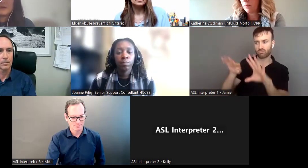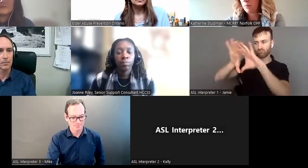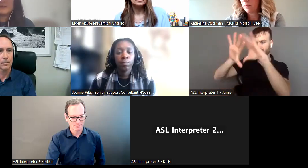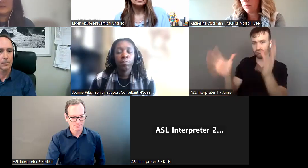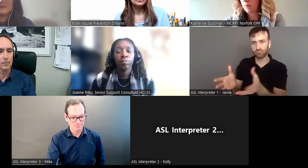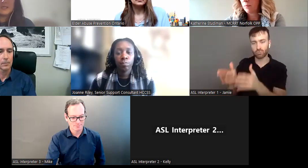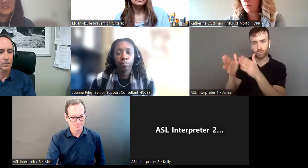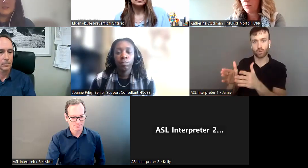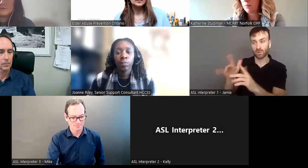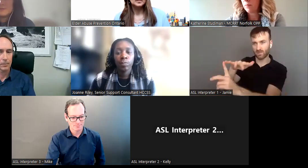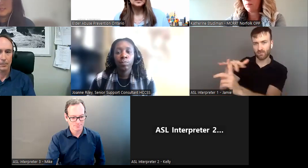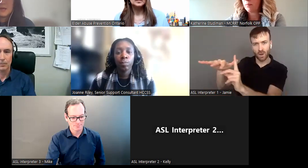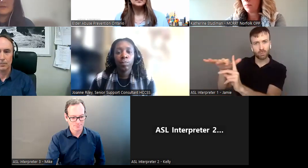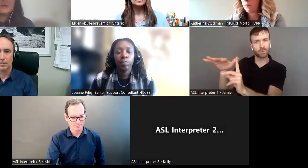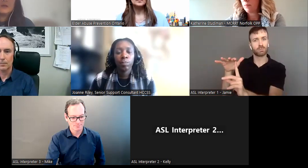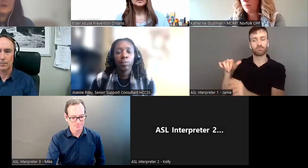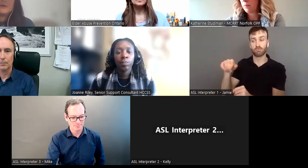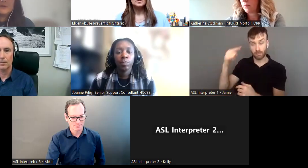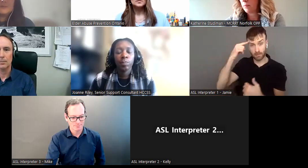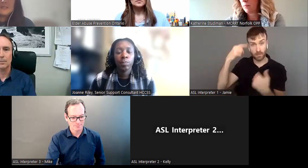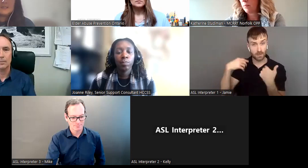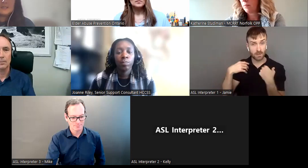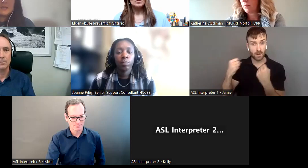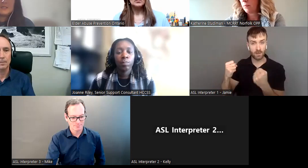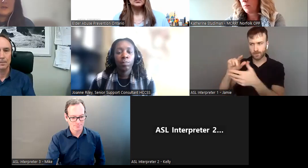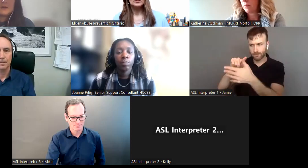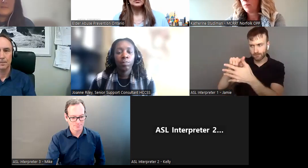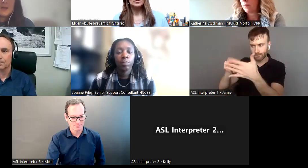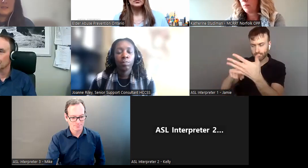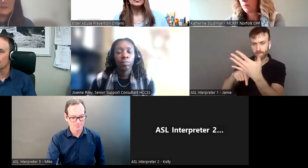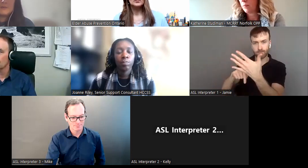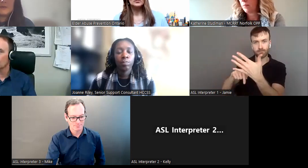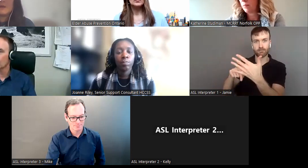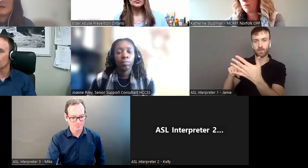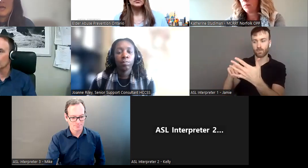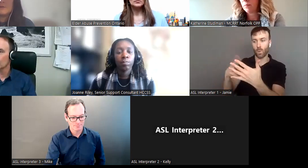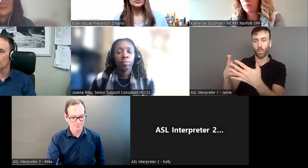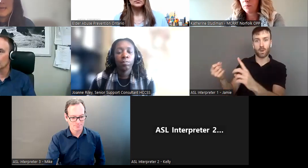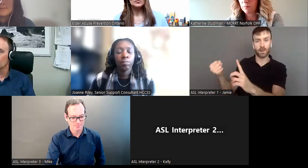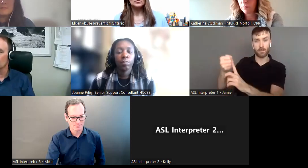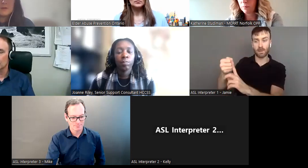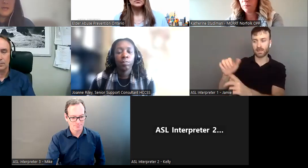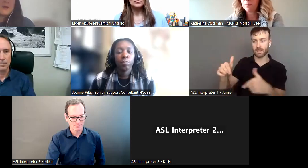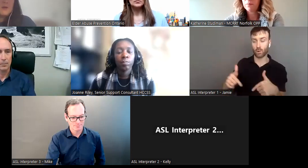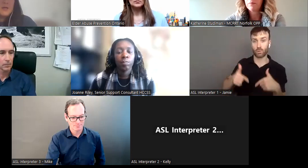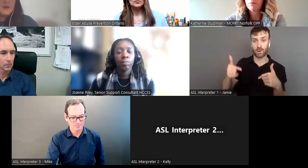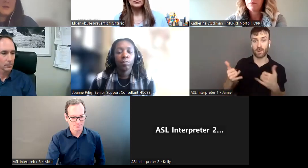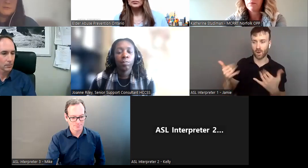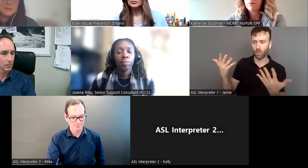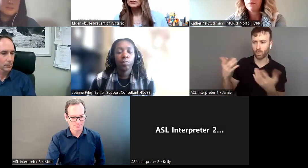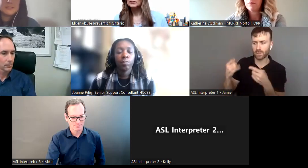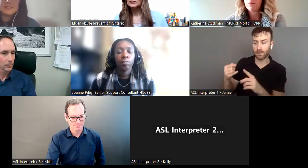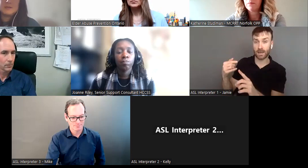at the environment, looking at, their mental health, all those pieces that are impacting where they are now and what's happening right now.